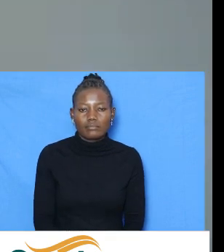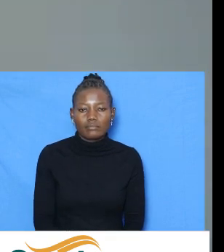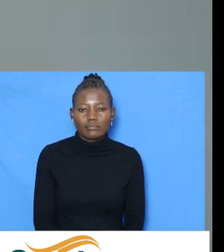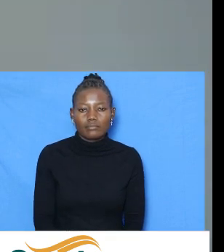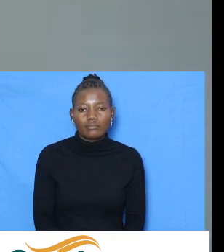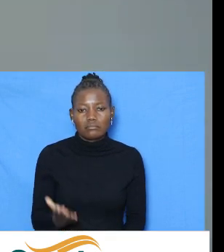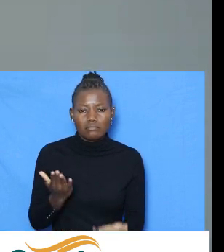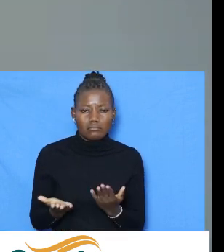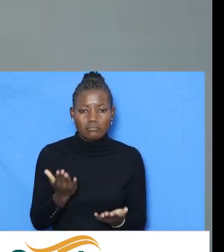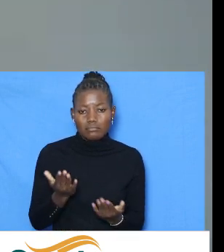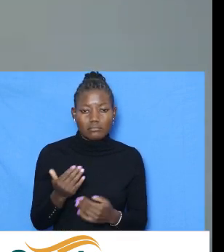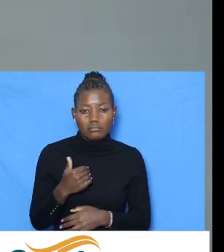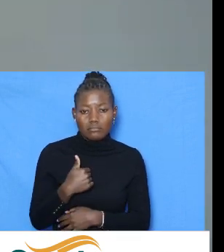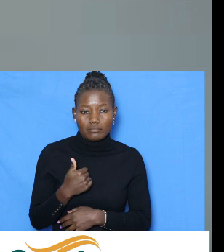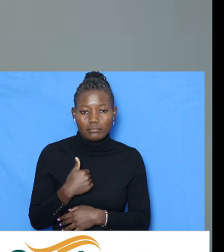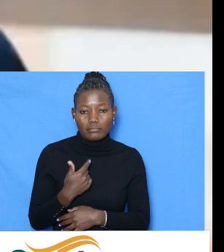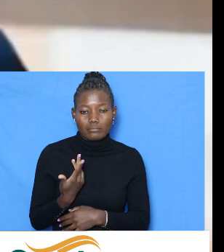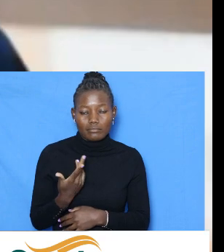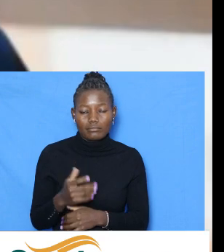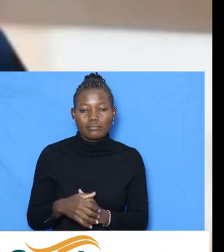Maybe me. Yes, kindly.